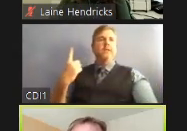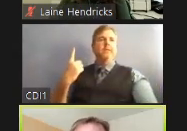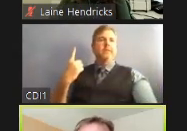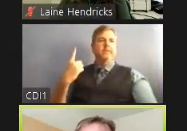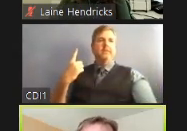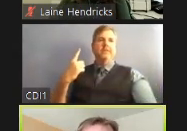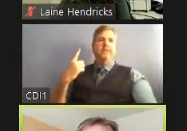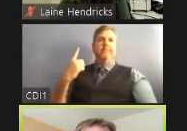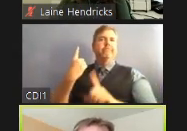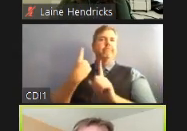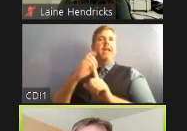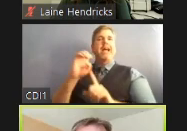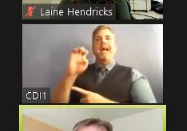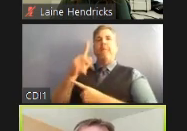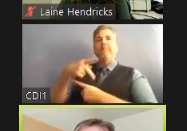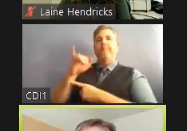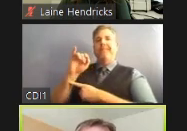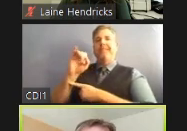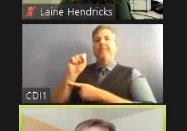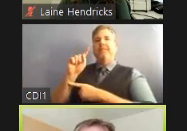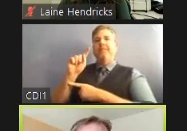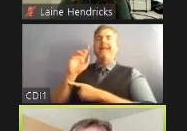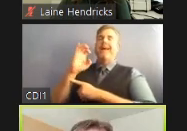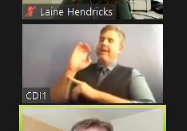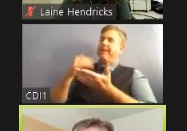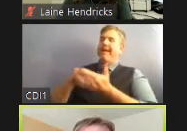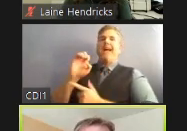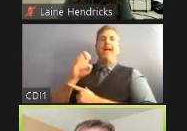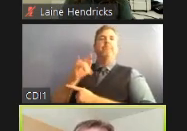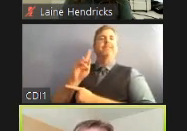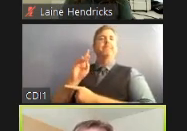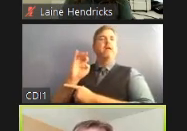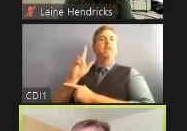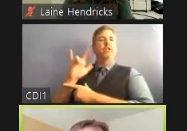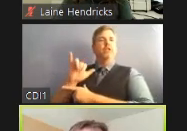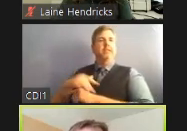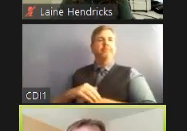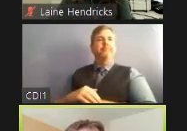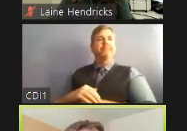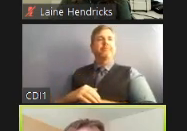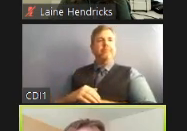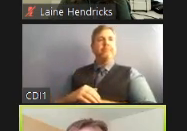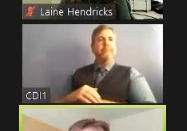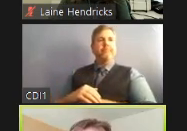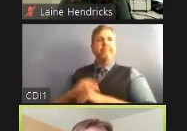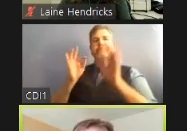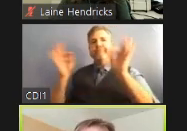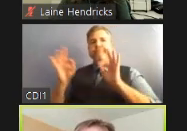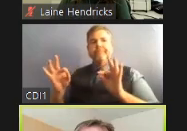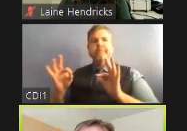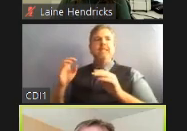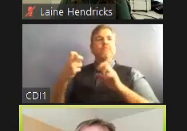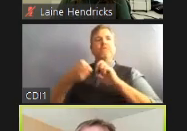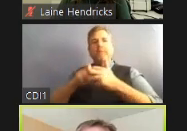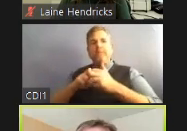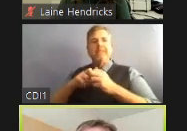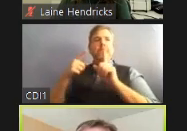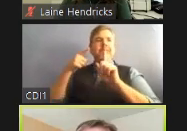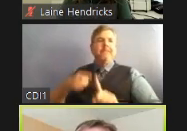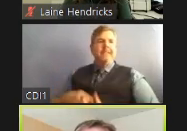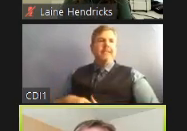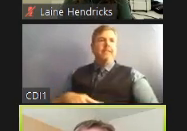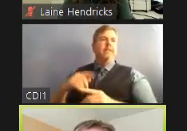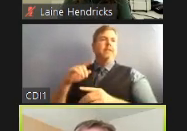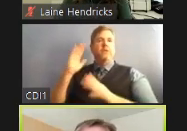in everything we do. So we're describing the problem as specifically as we can, so we know that we're solving for the right issues. We have a team